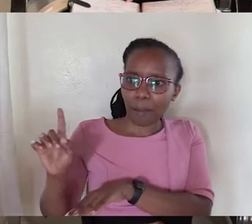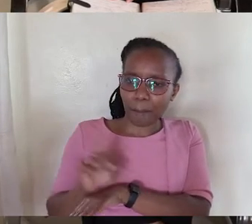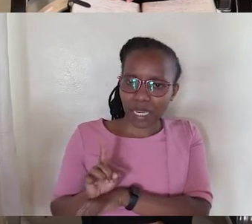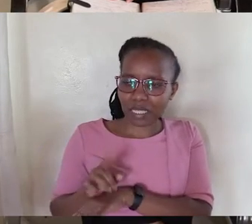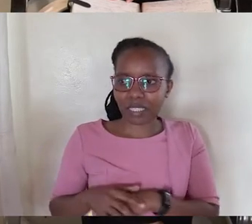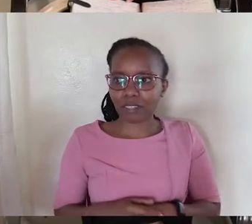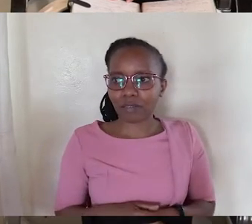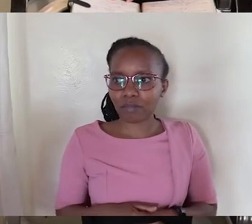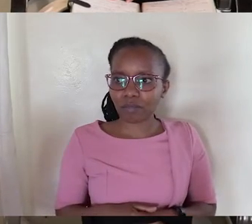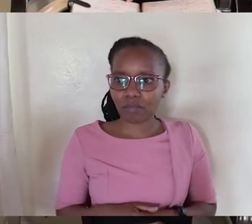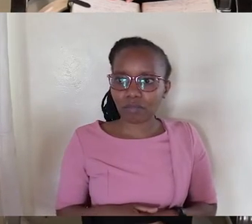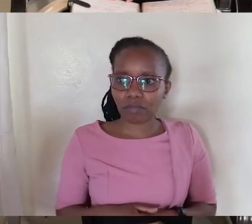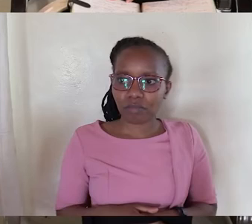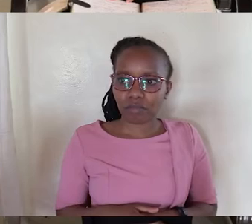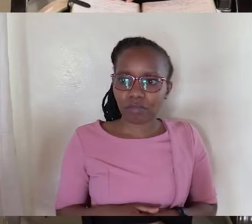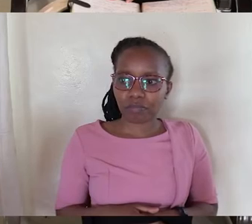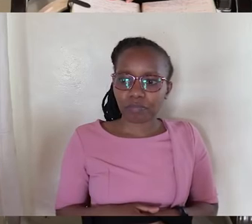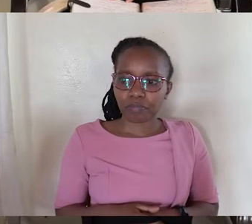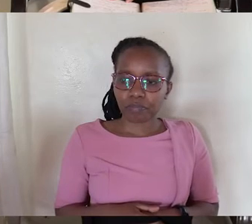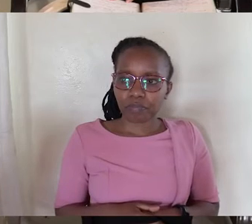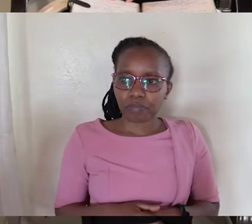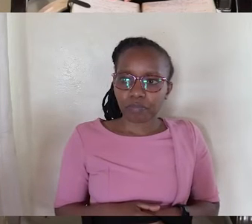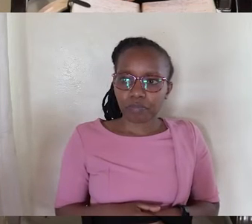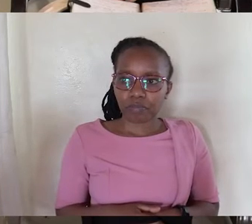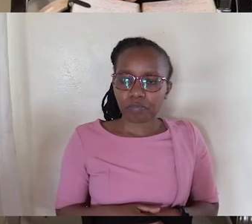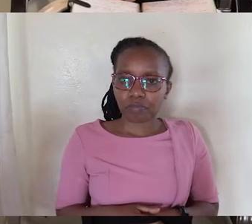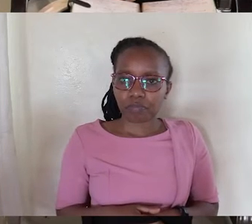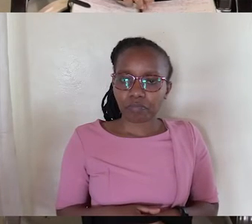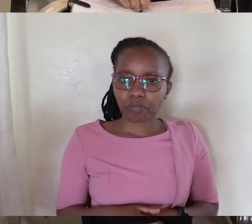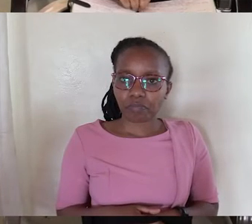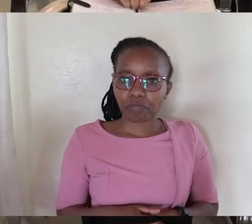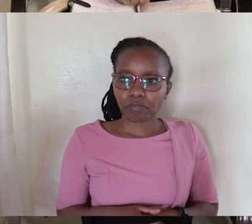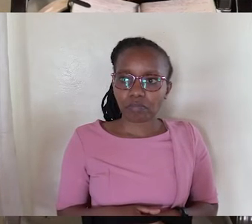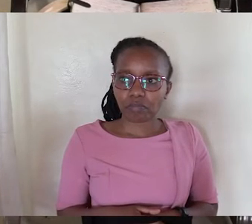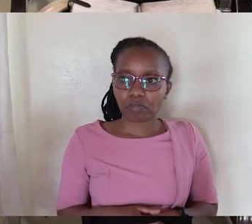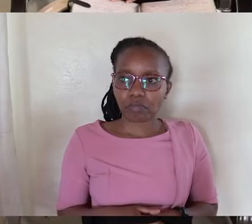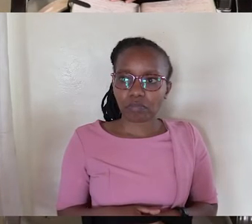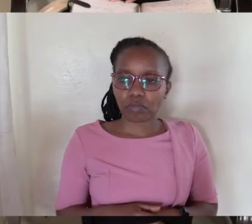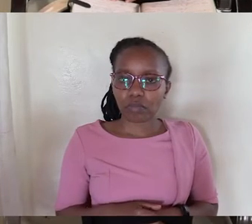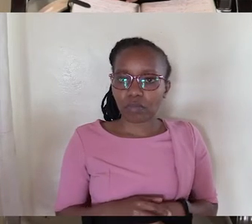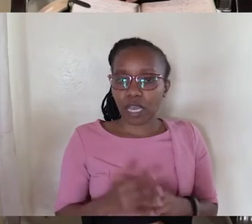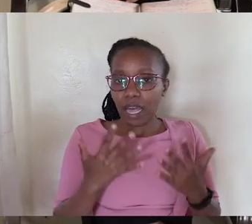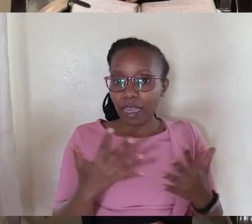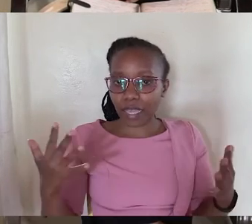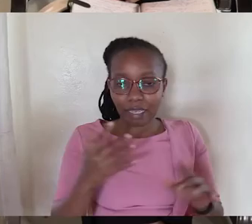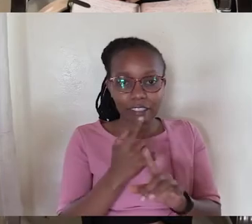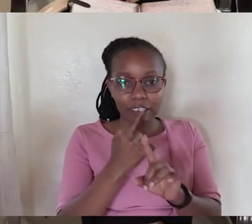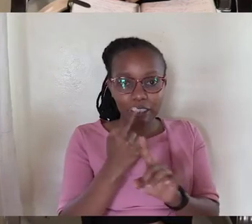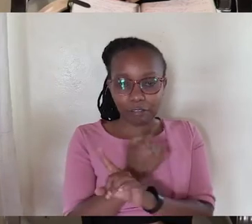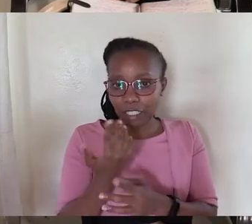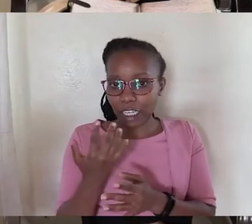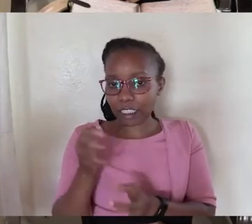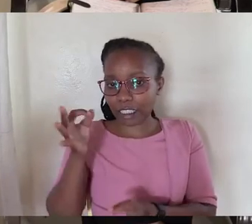it. Thank you. So one of the things, the concept of reparations. Reparations is different things to different people. Justice is